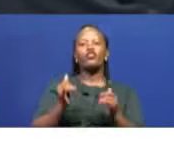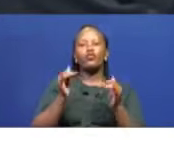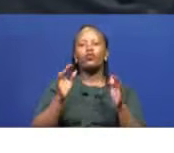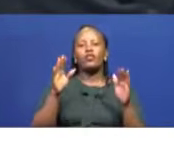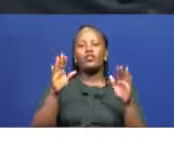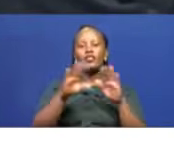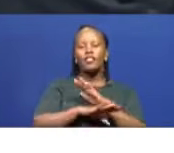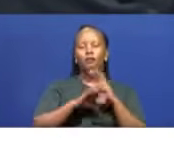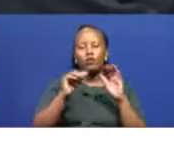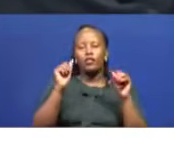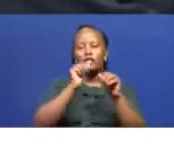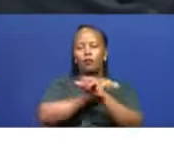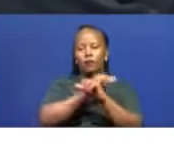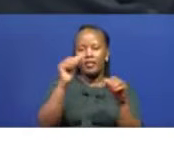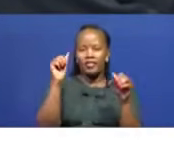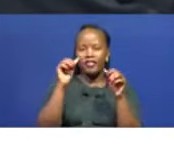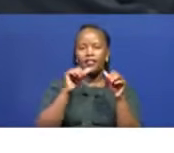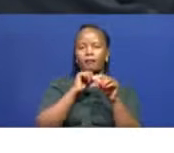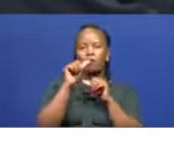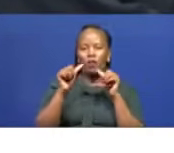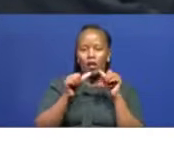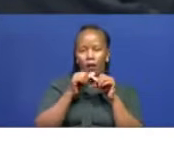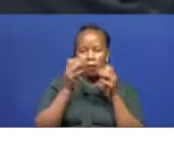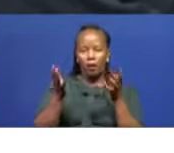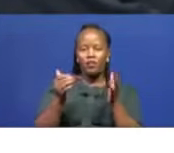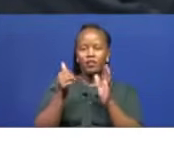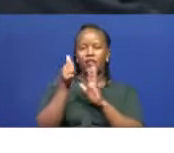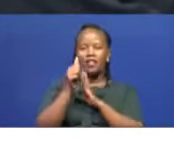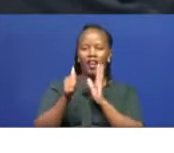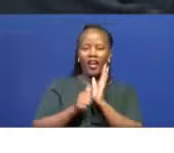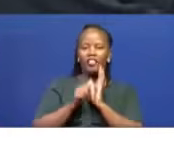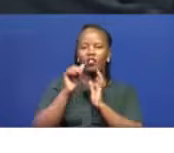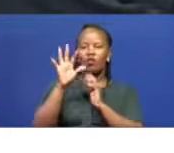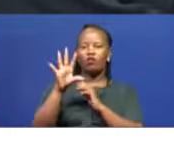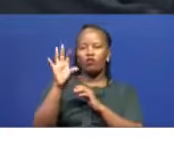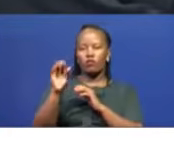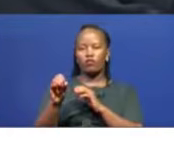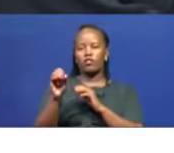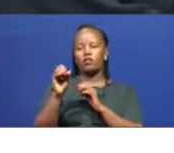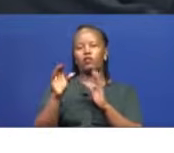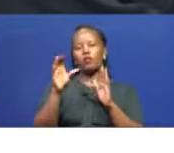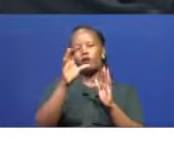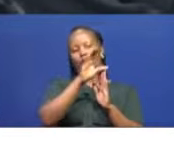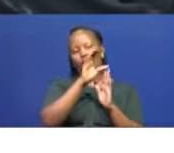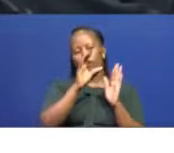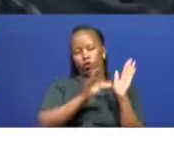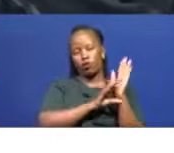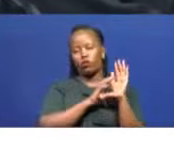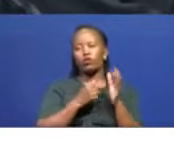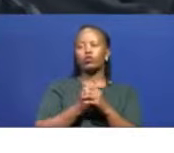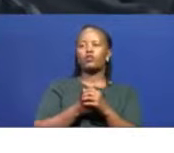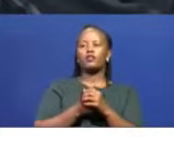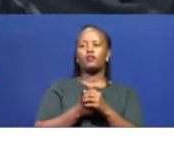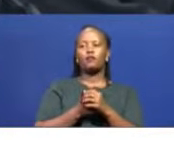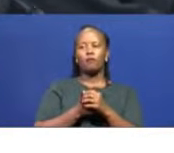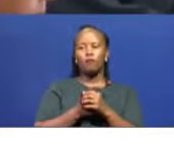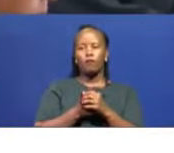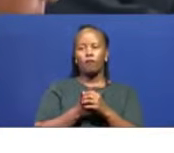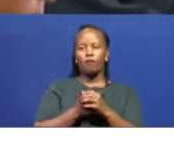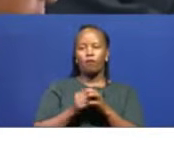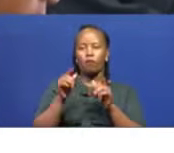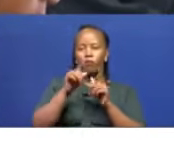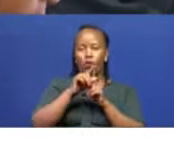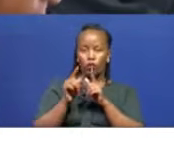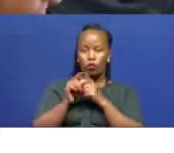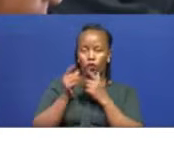mind-boggling question on the efficacy of Article 50 of the Constitution. For these reasons,